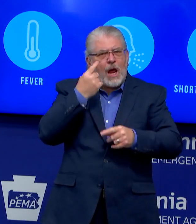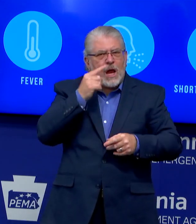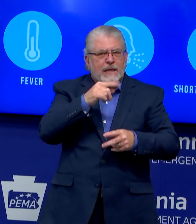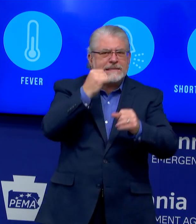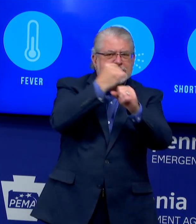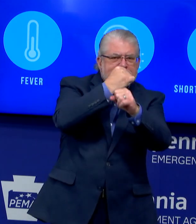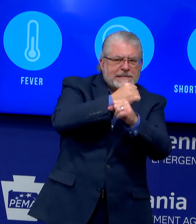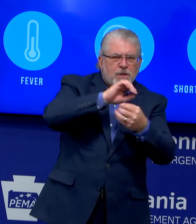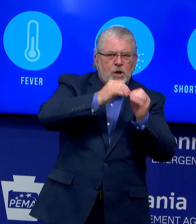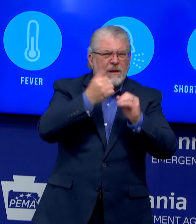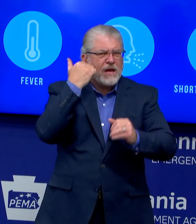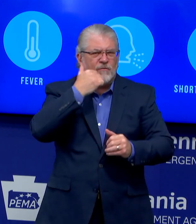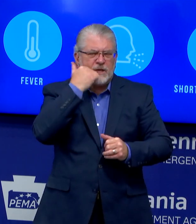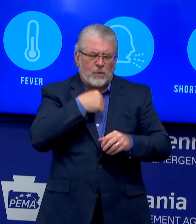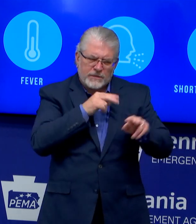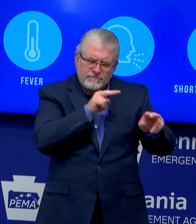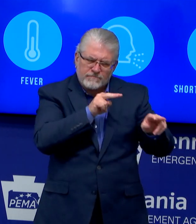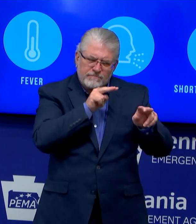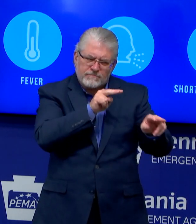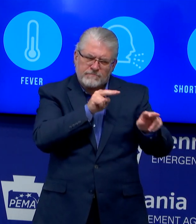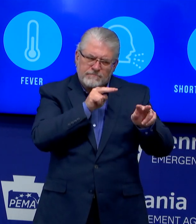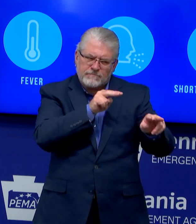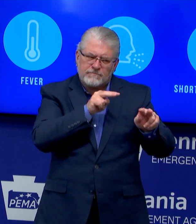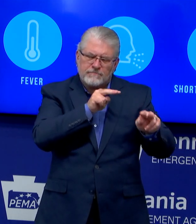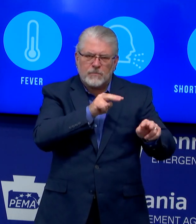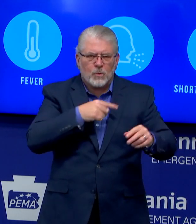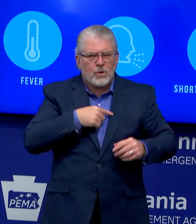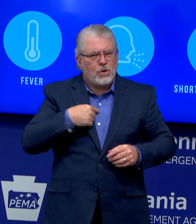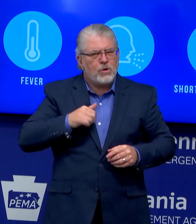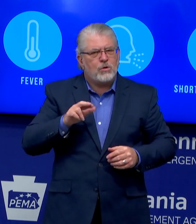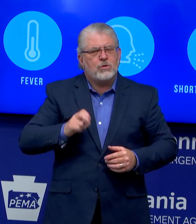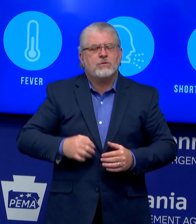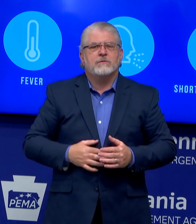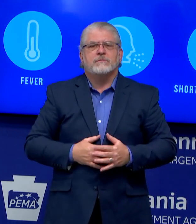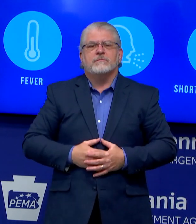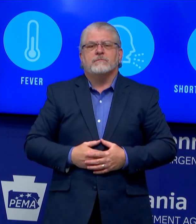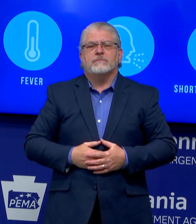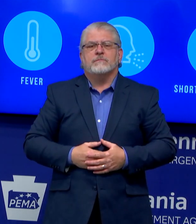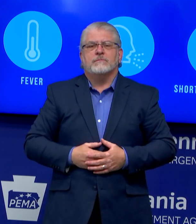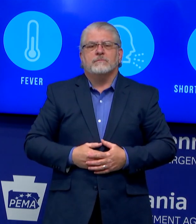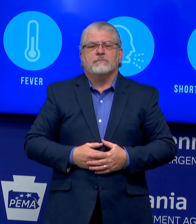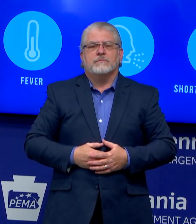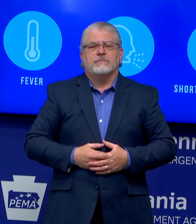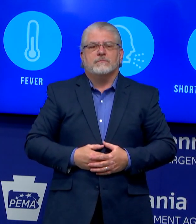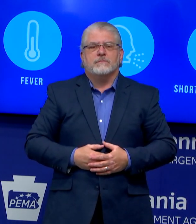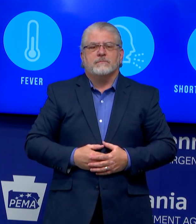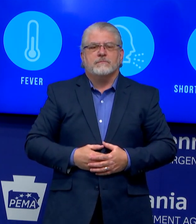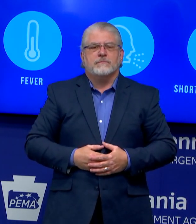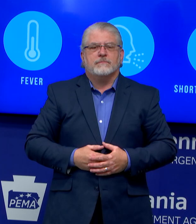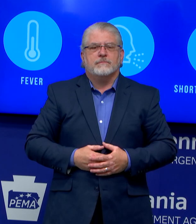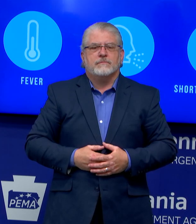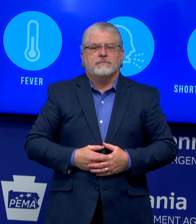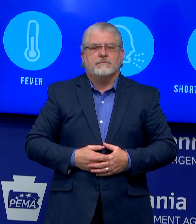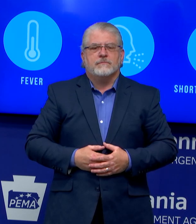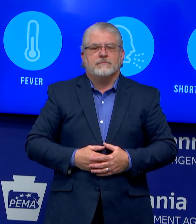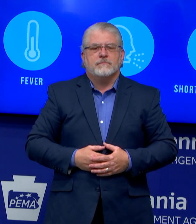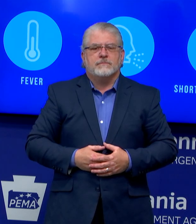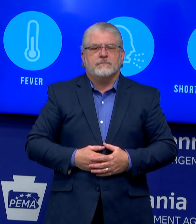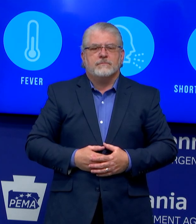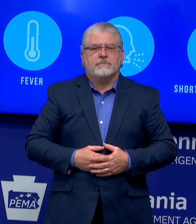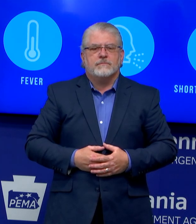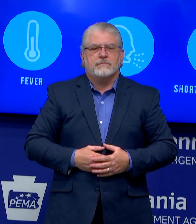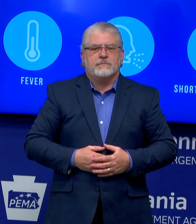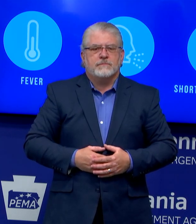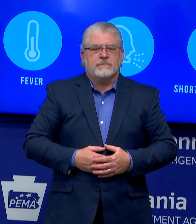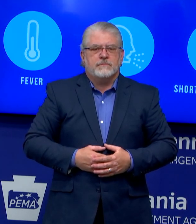question is from WESA. Why were the larger test sites closed that you referred to? If these are the federal sites that were closed,